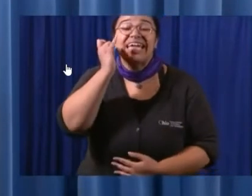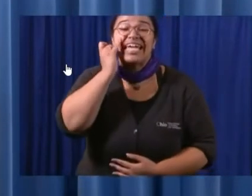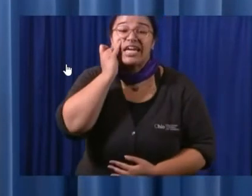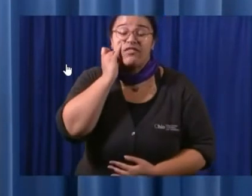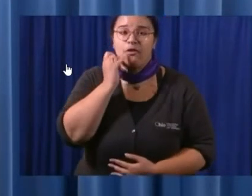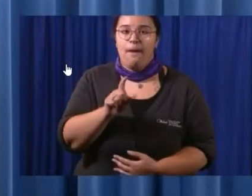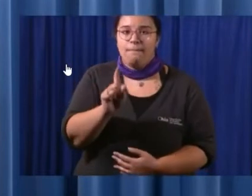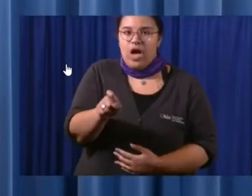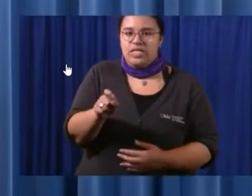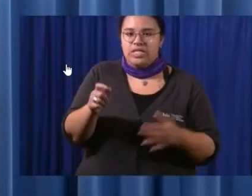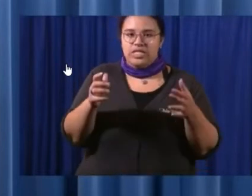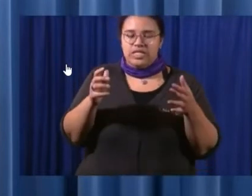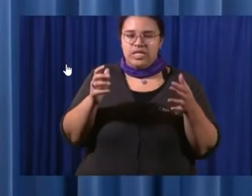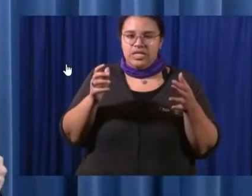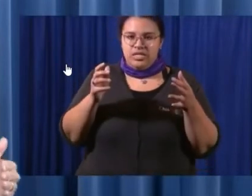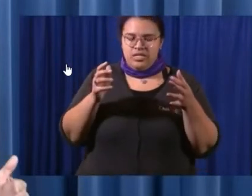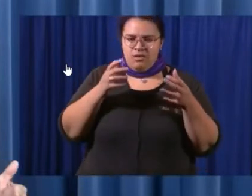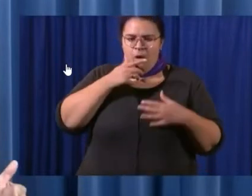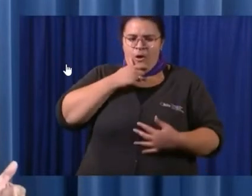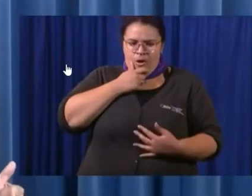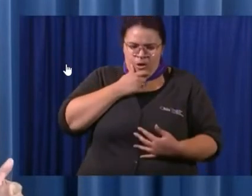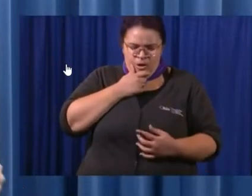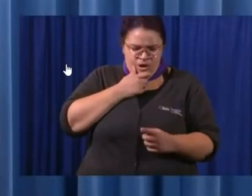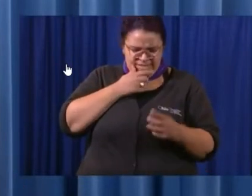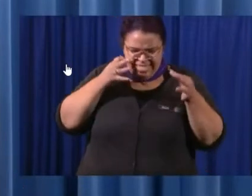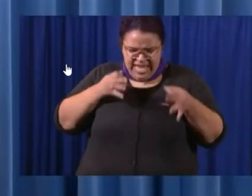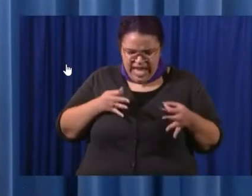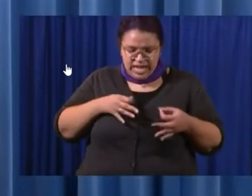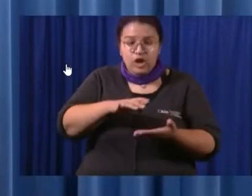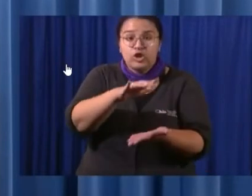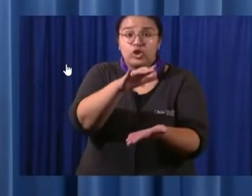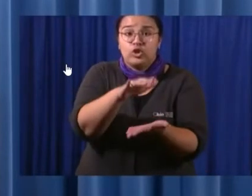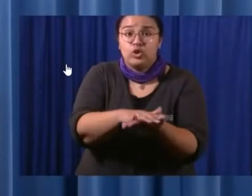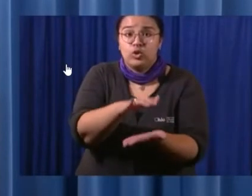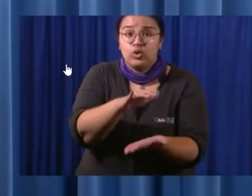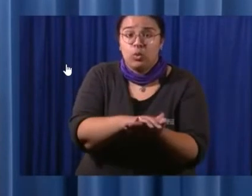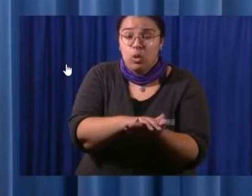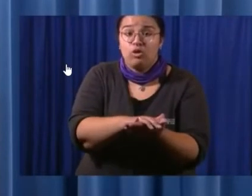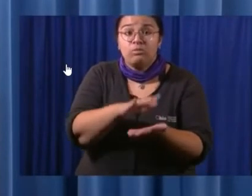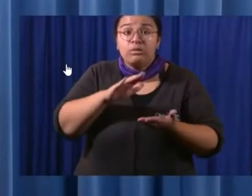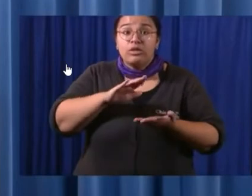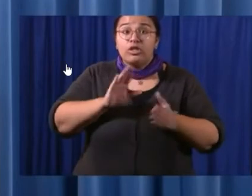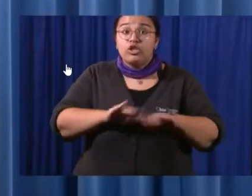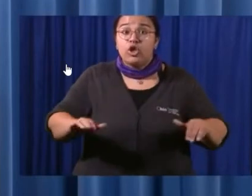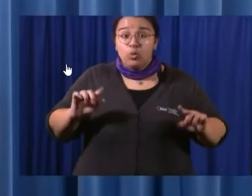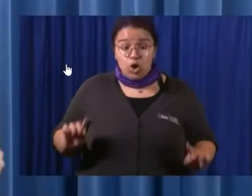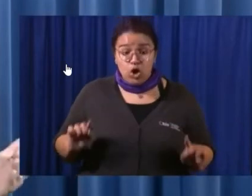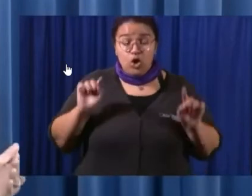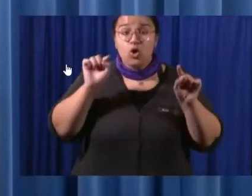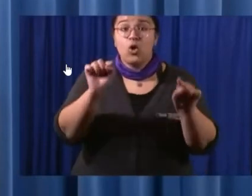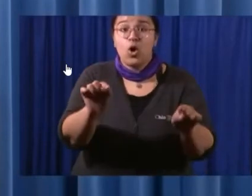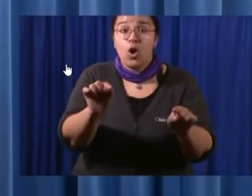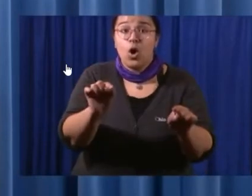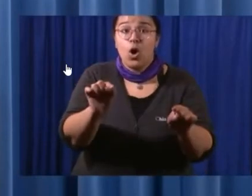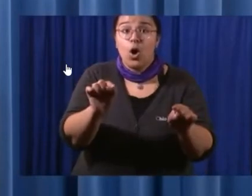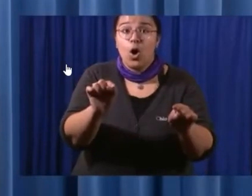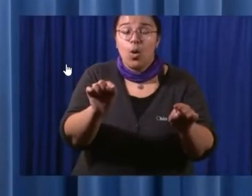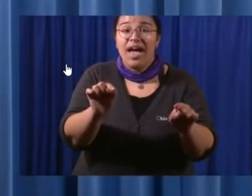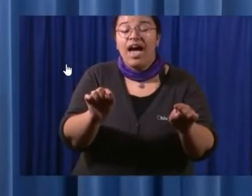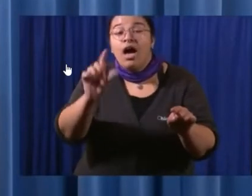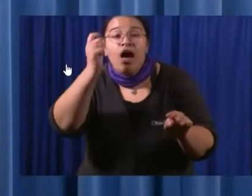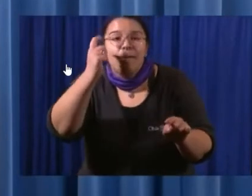kids only 3 feet apart in school, or having half the kids not go to school but do remote and then